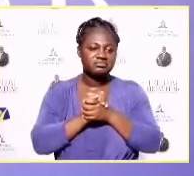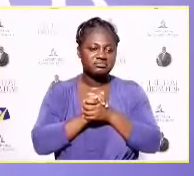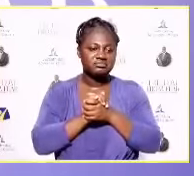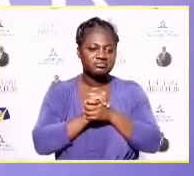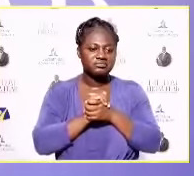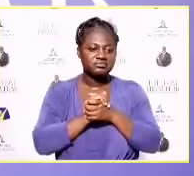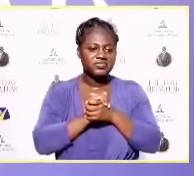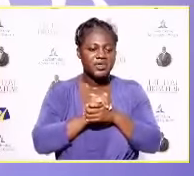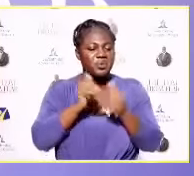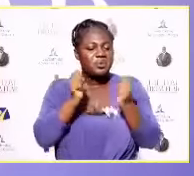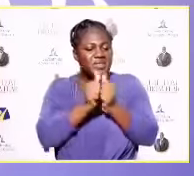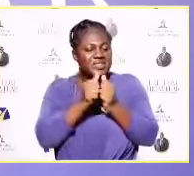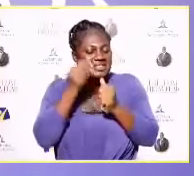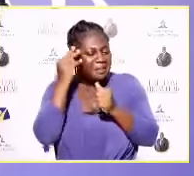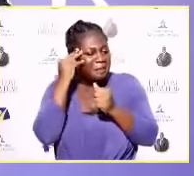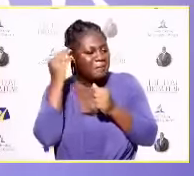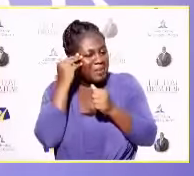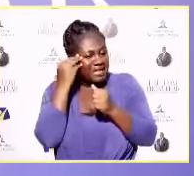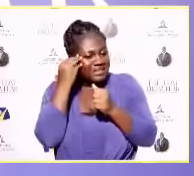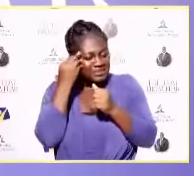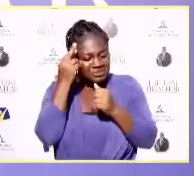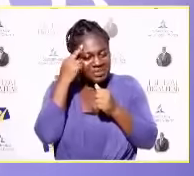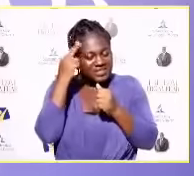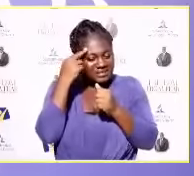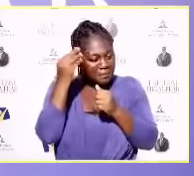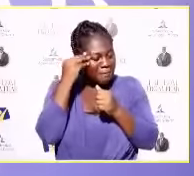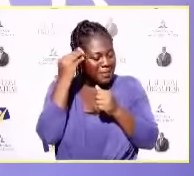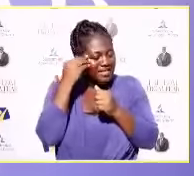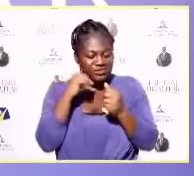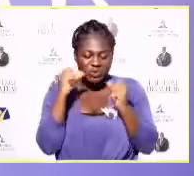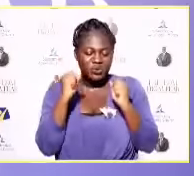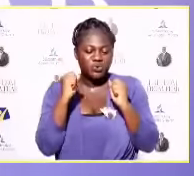their minds are not fortified